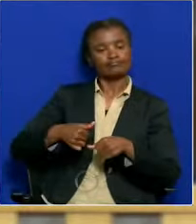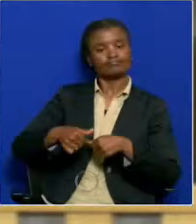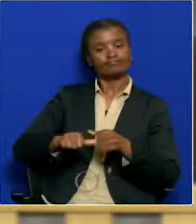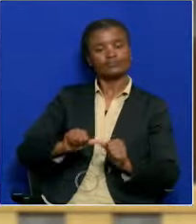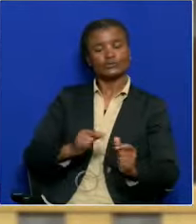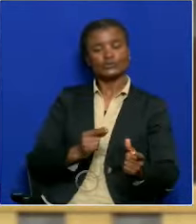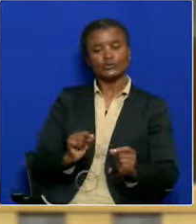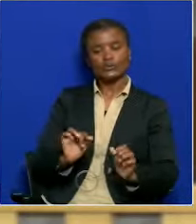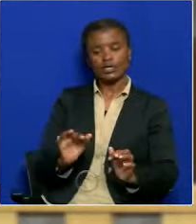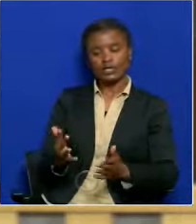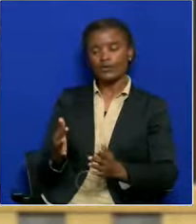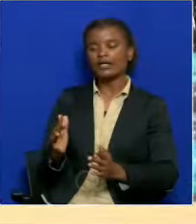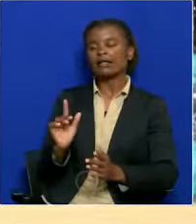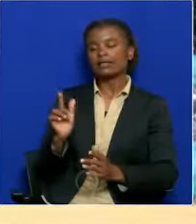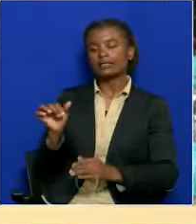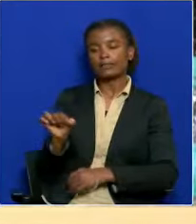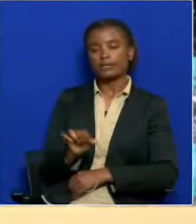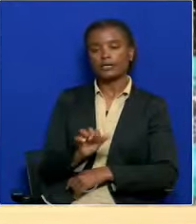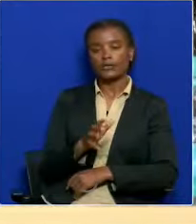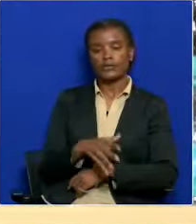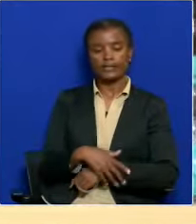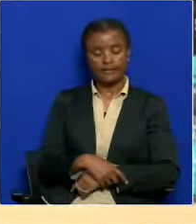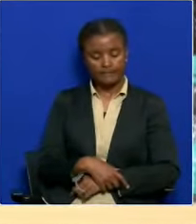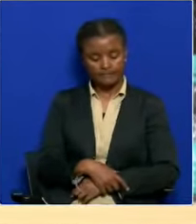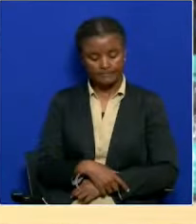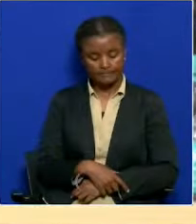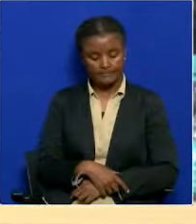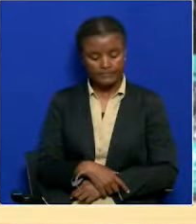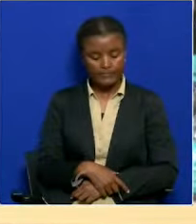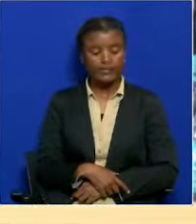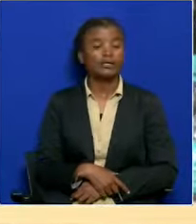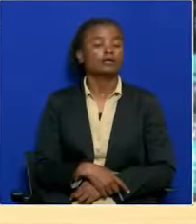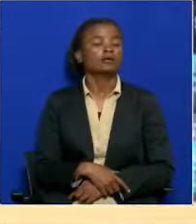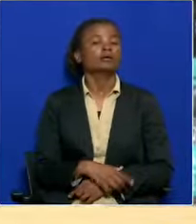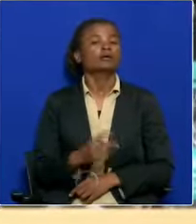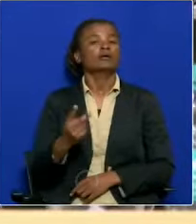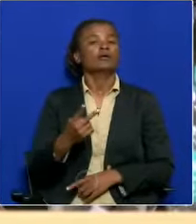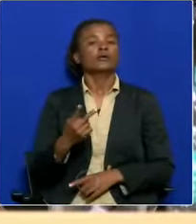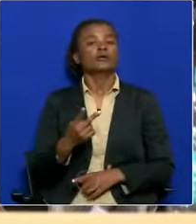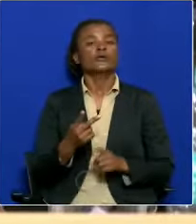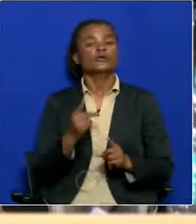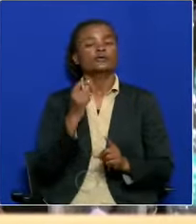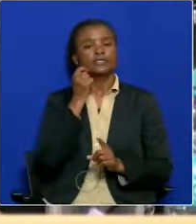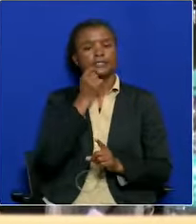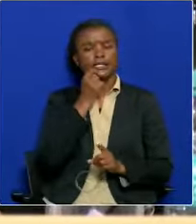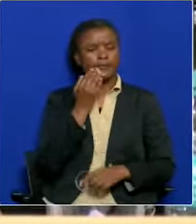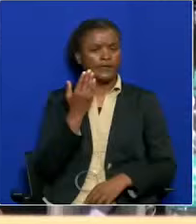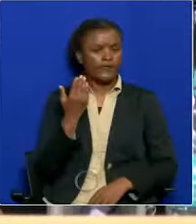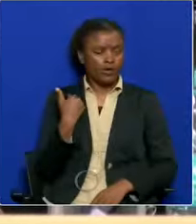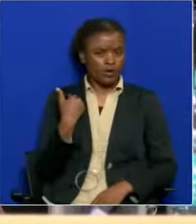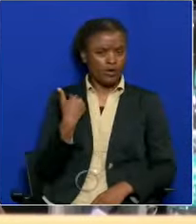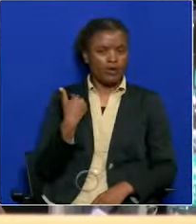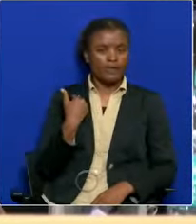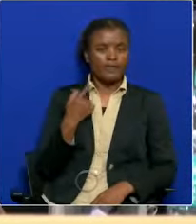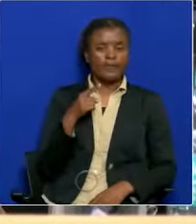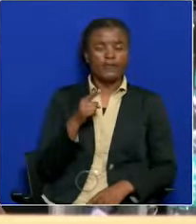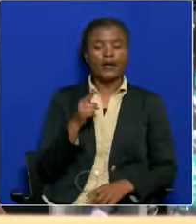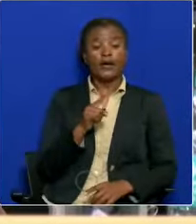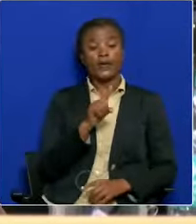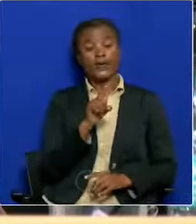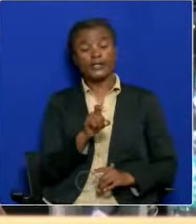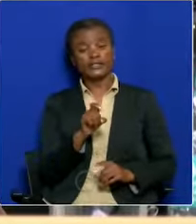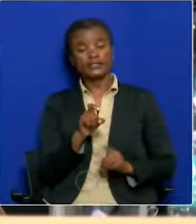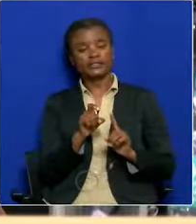it. And then, General, you said interestingly in response to one of the questions that